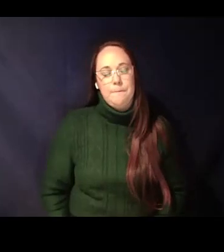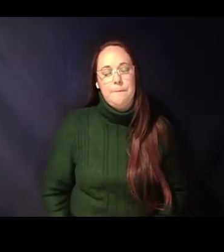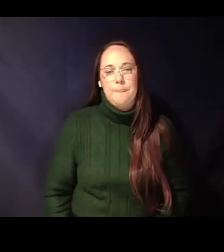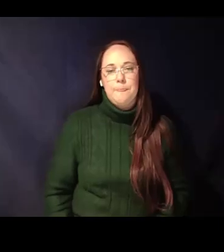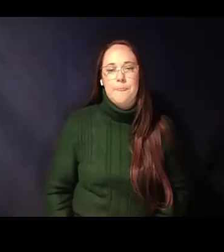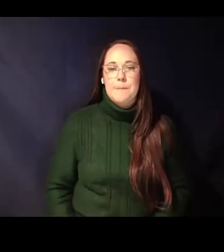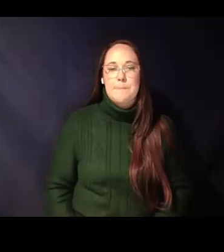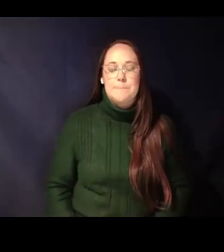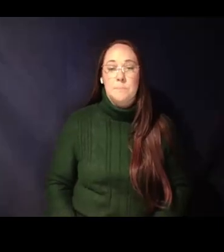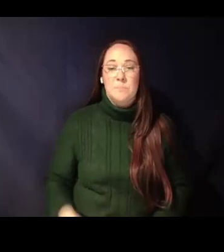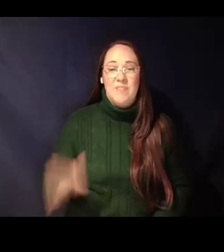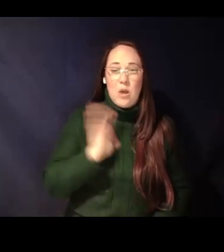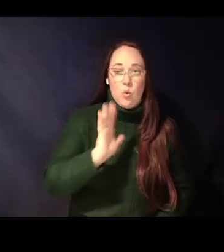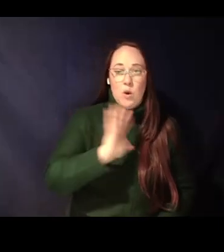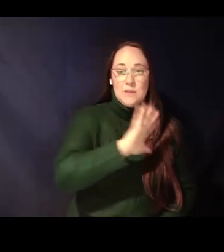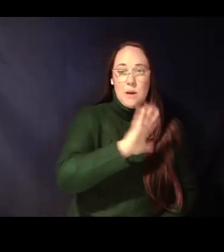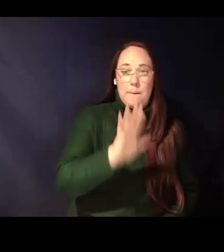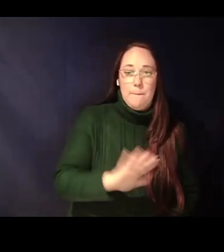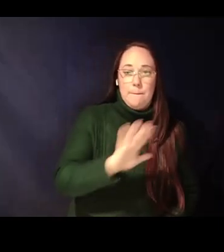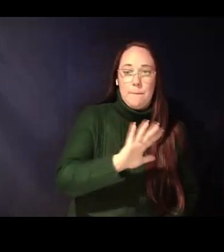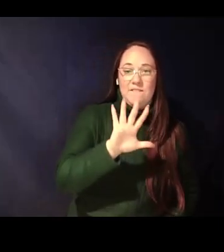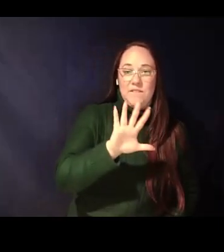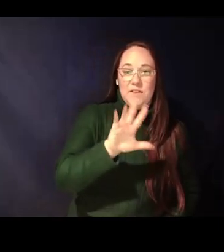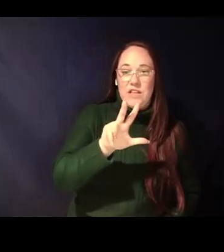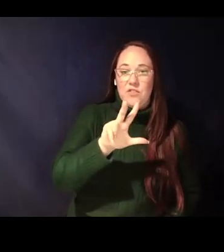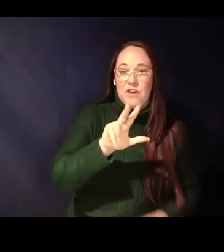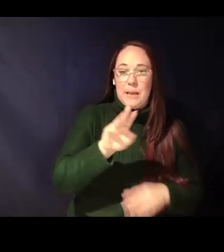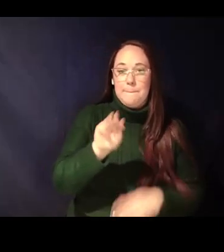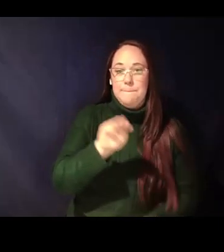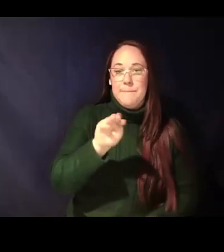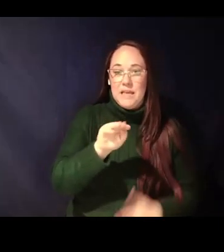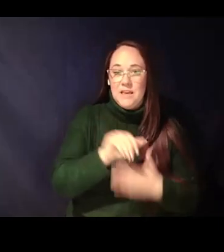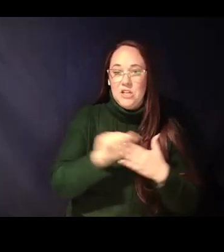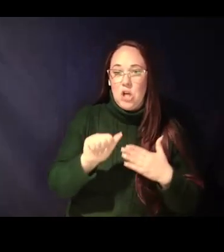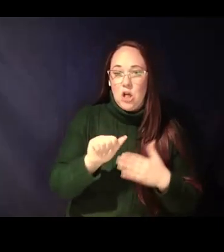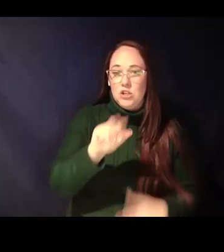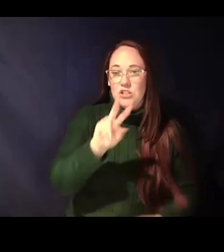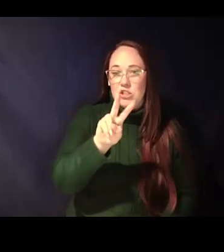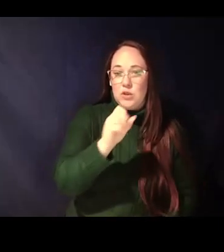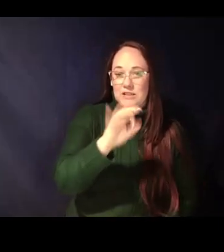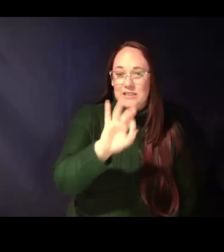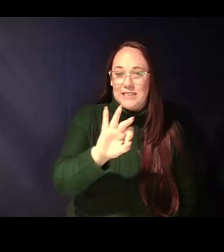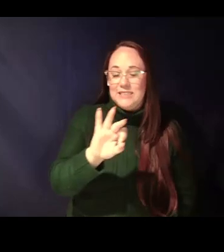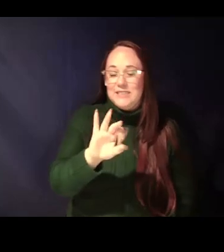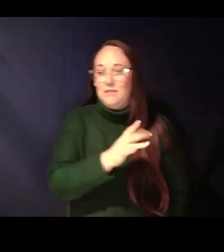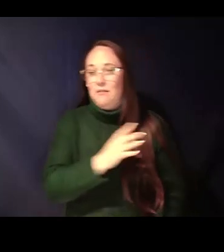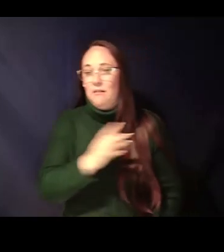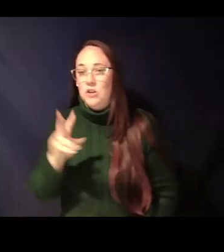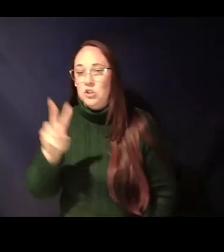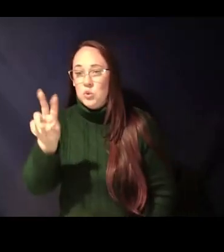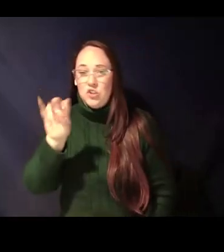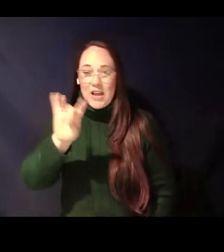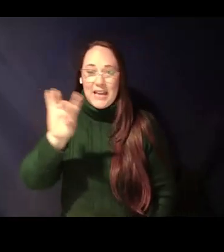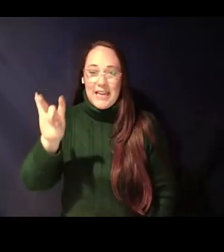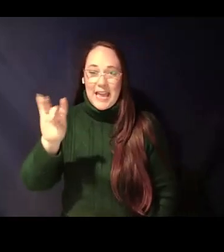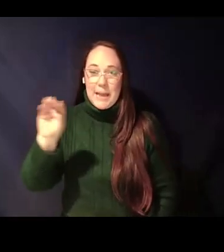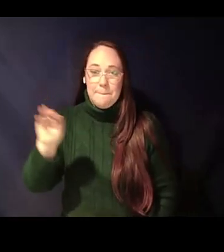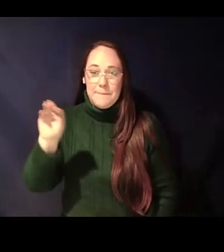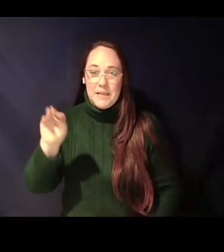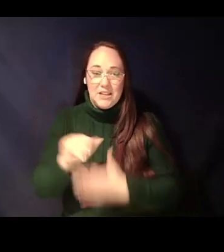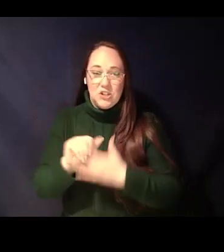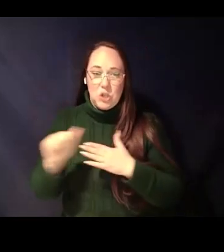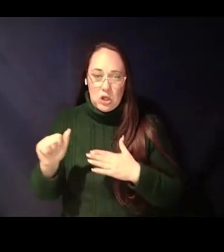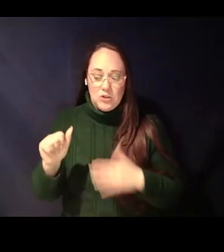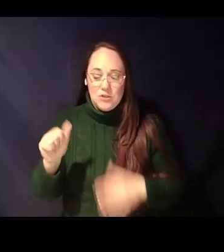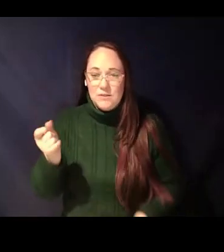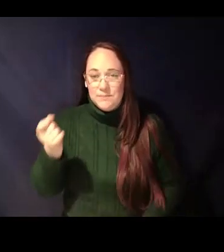grew from around $53 million in state fiscal year 2019 to $288 million. And like with many